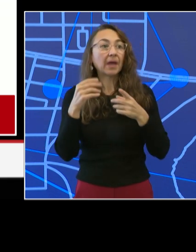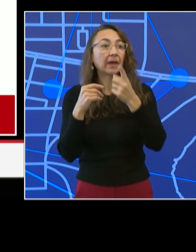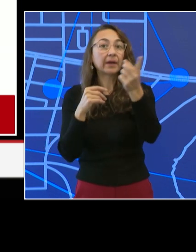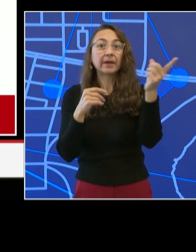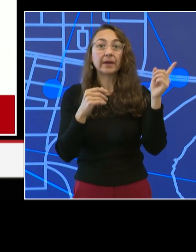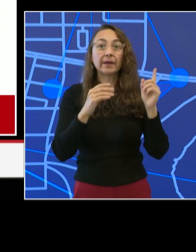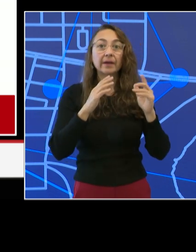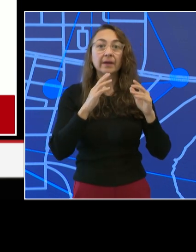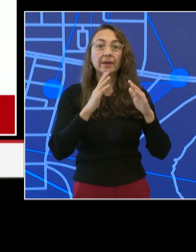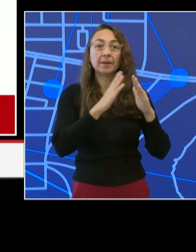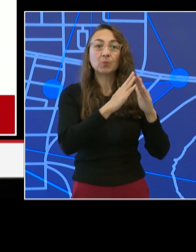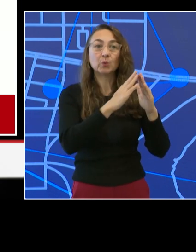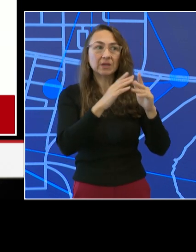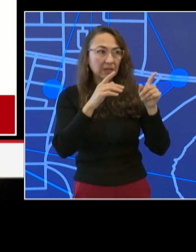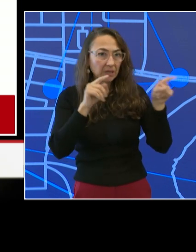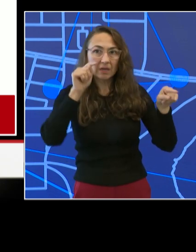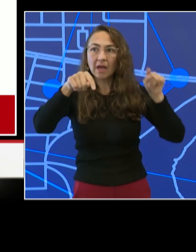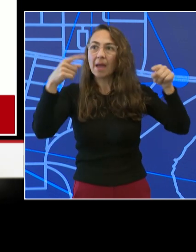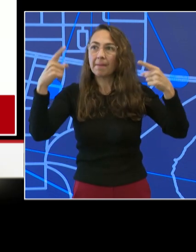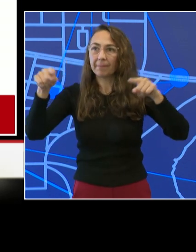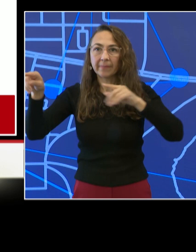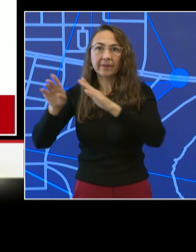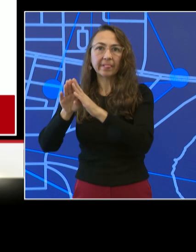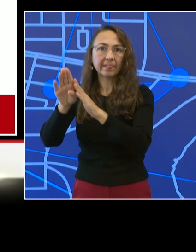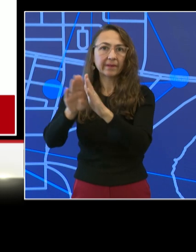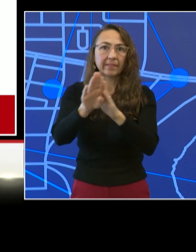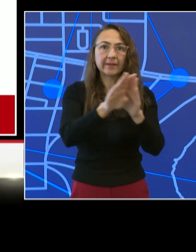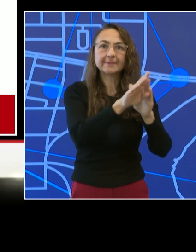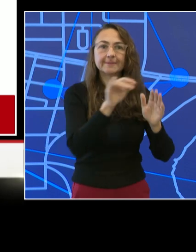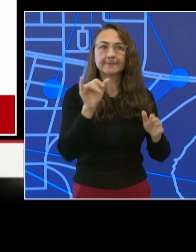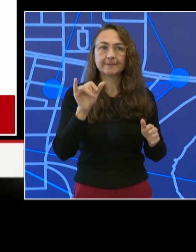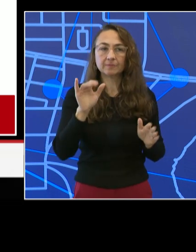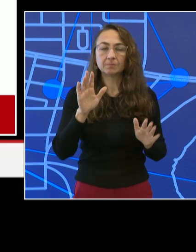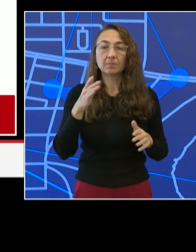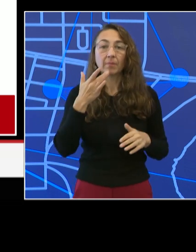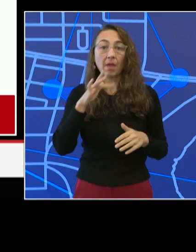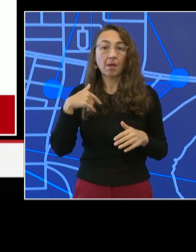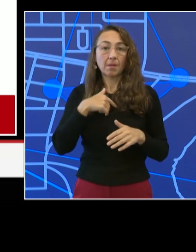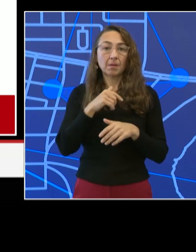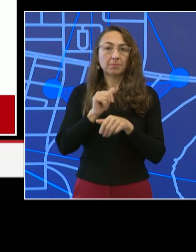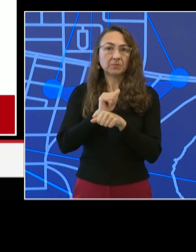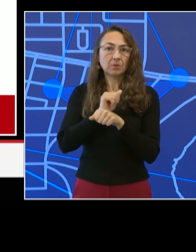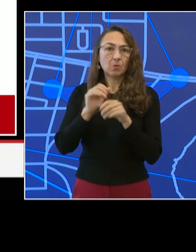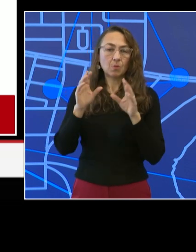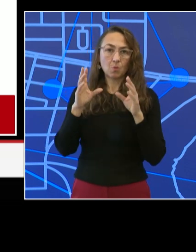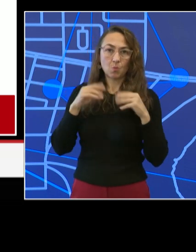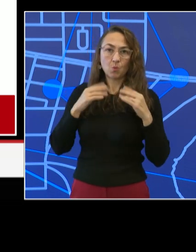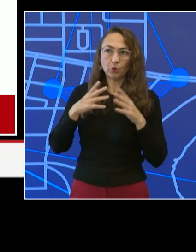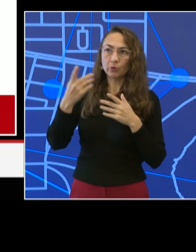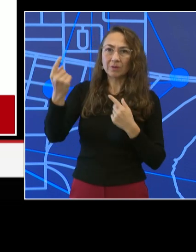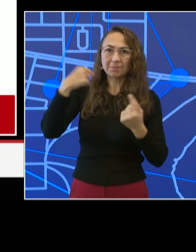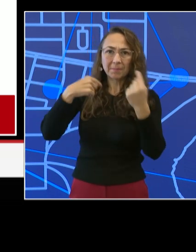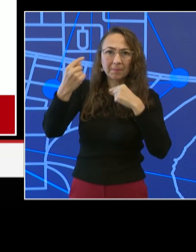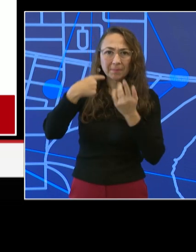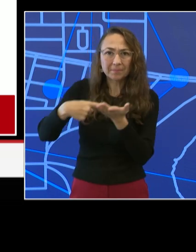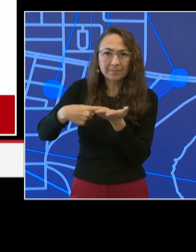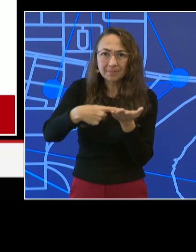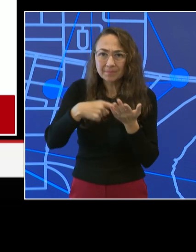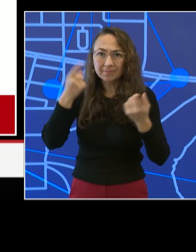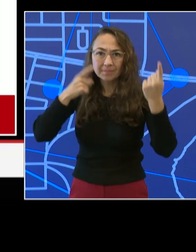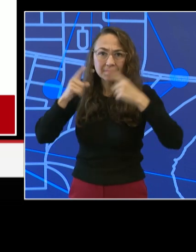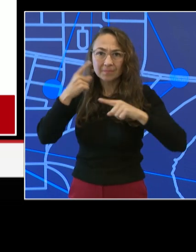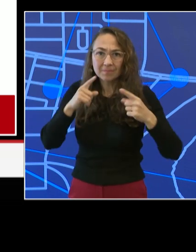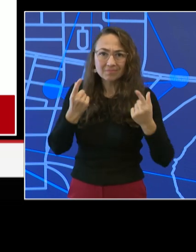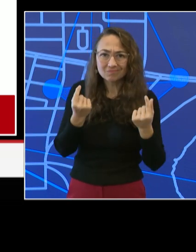show up and showed up at these hearings to really help council hear how important this is to communities where